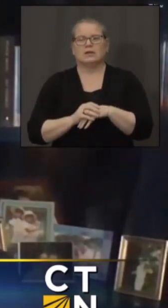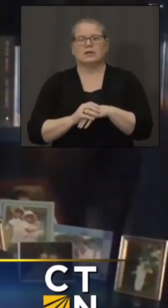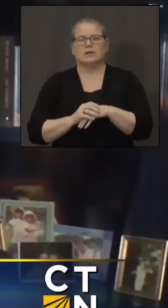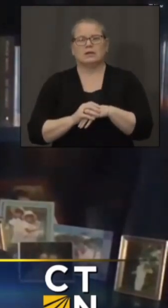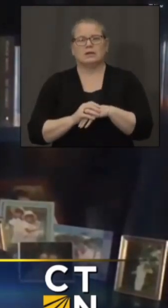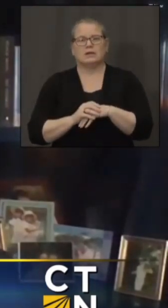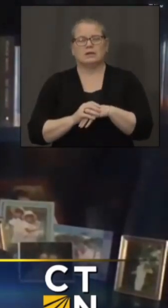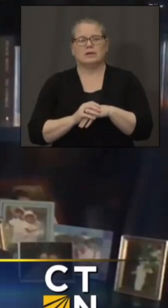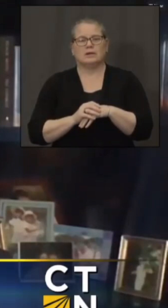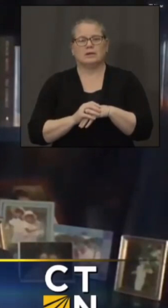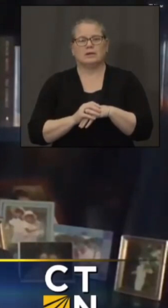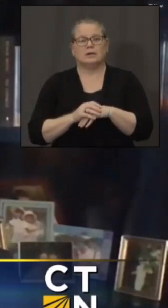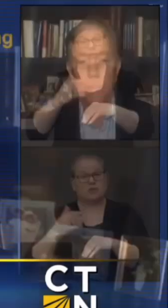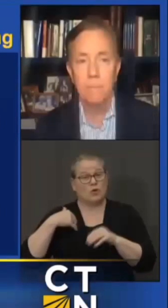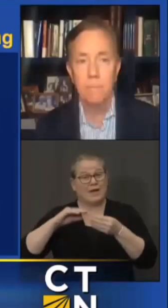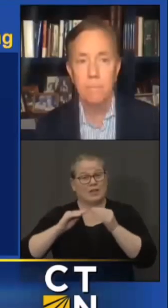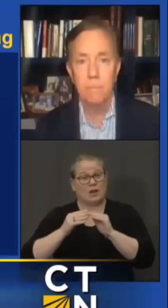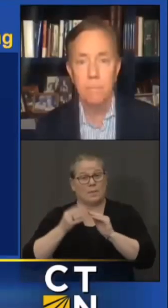there, Max?